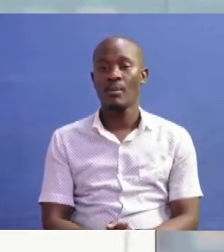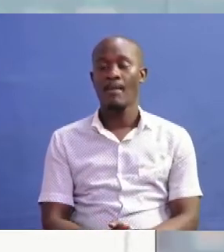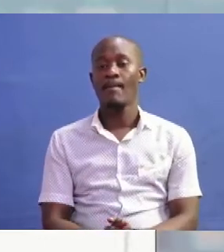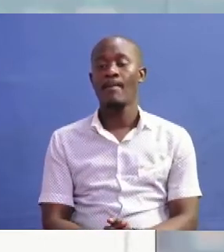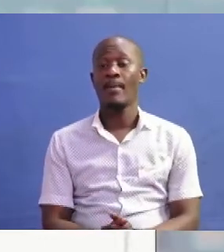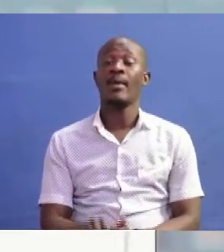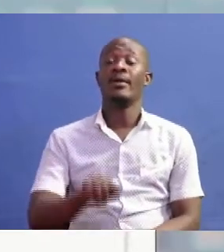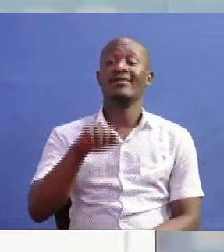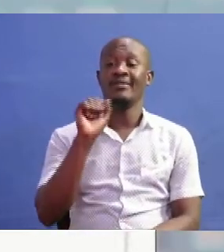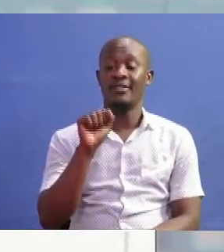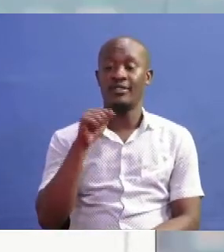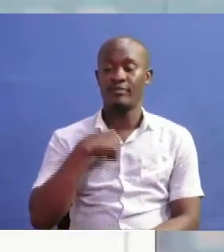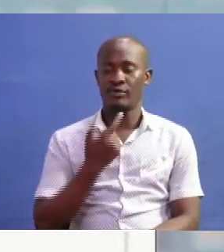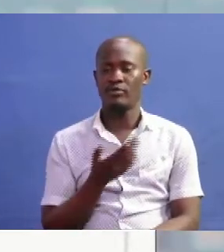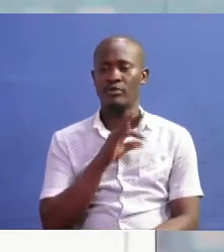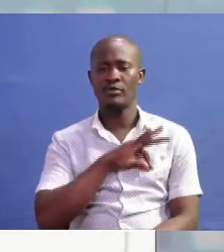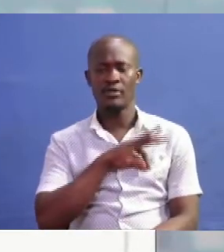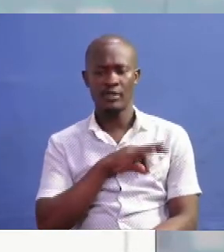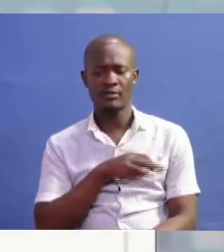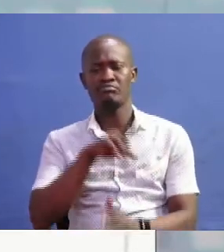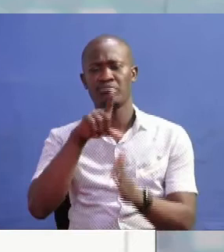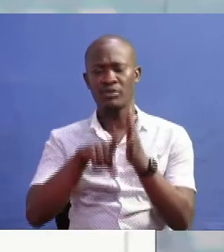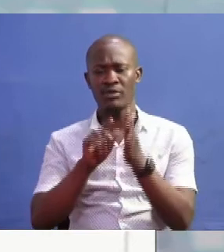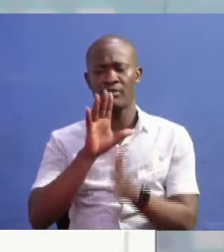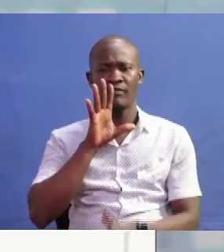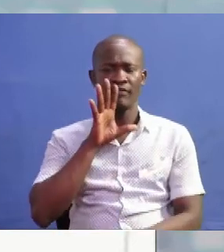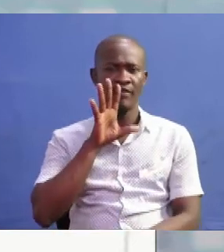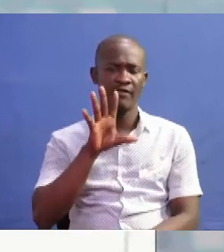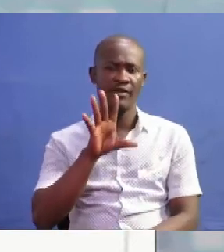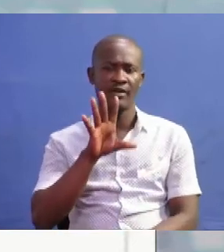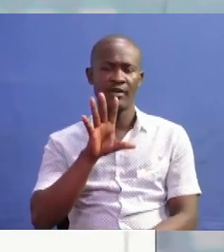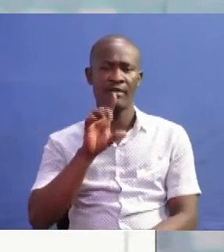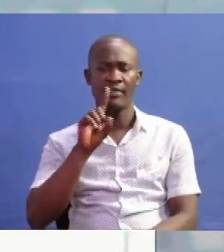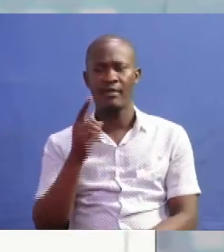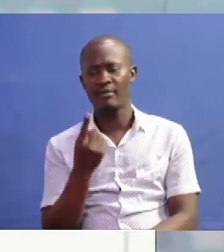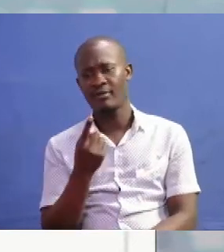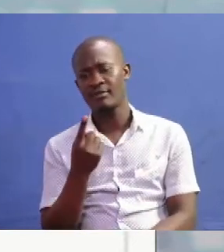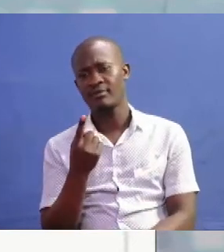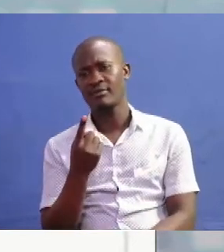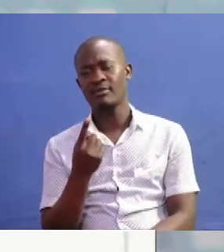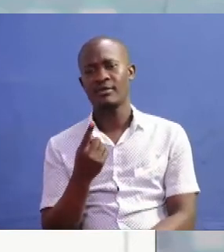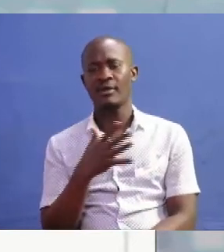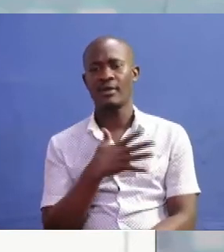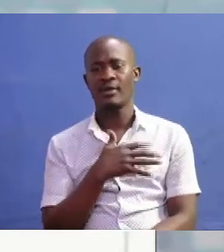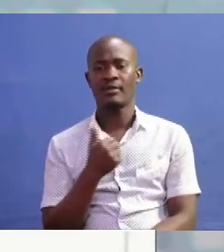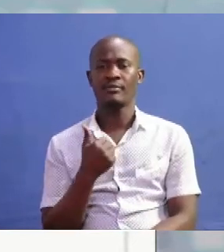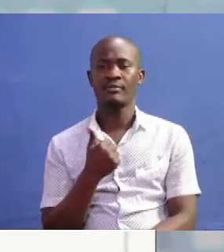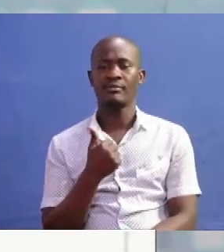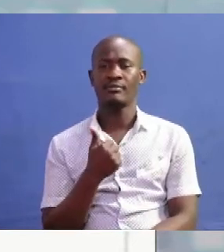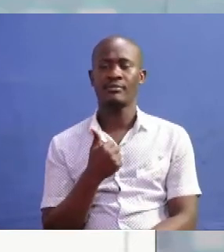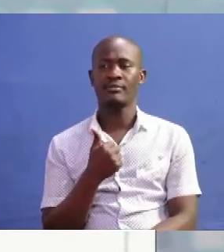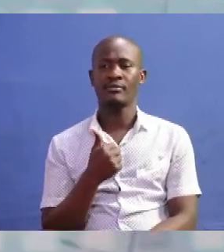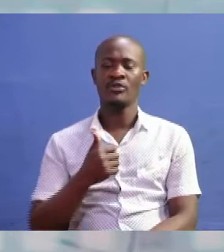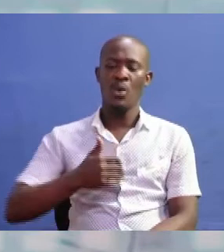Yes, you can invest as low as 500, 1,000 bob. And we